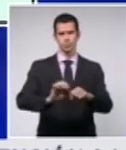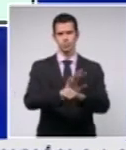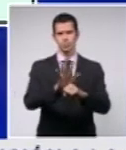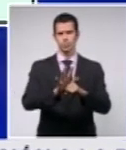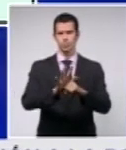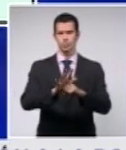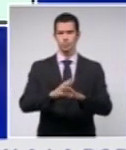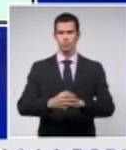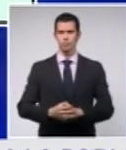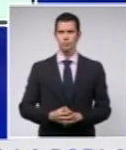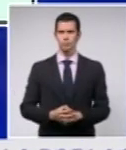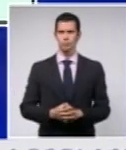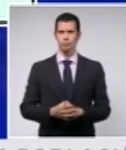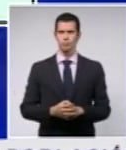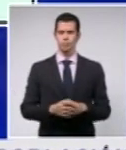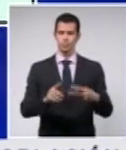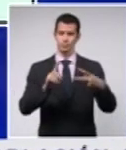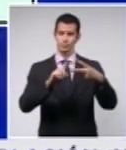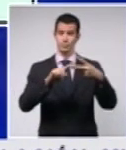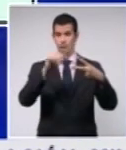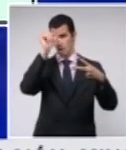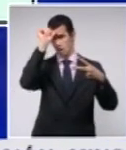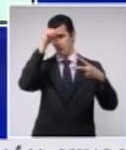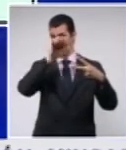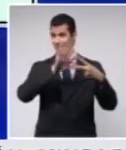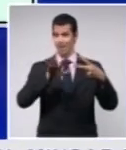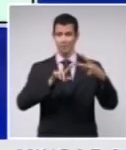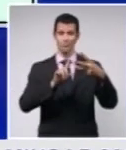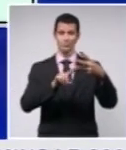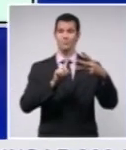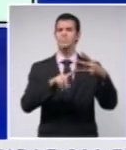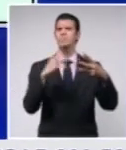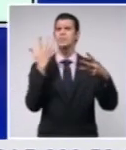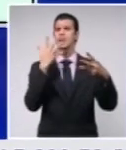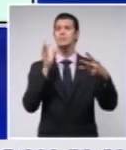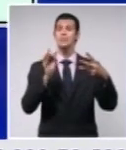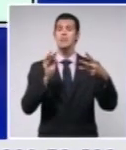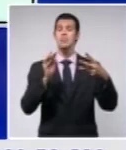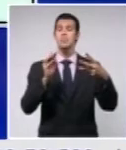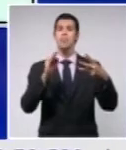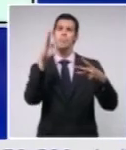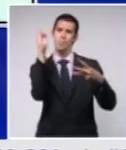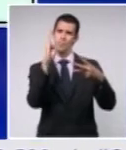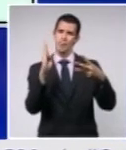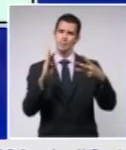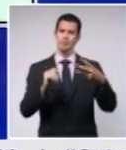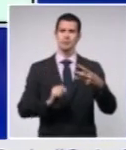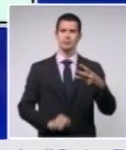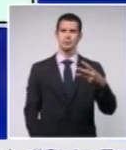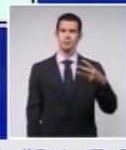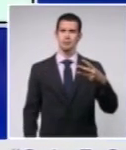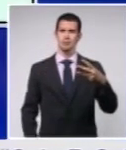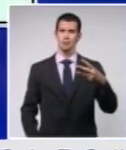145,987 COVID-19 deaths. And in 4th place comes Russia with